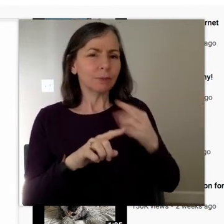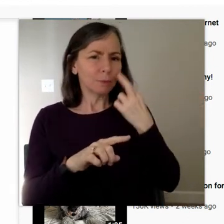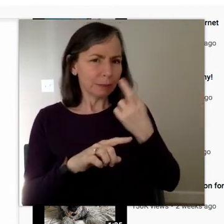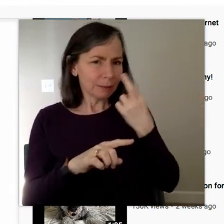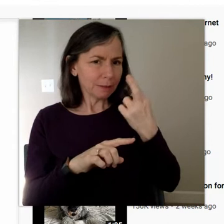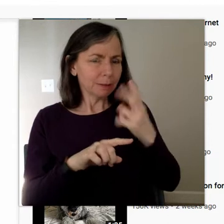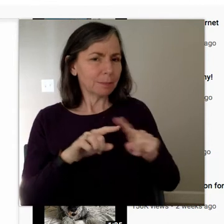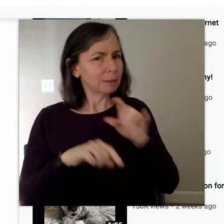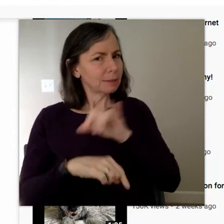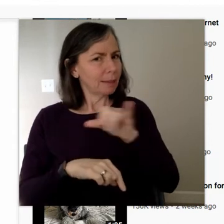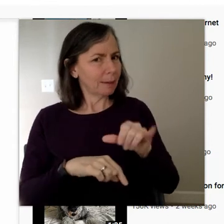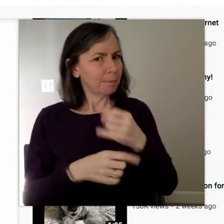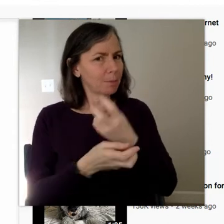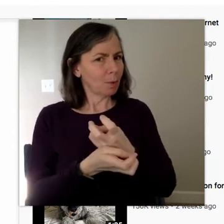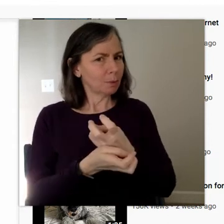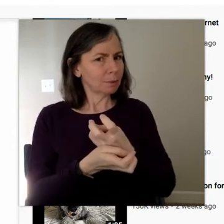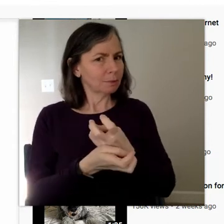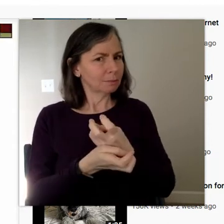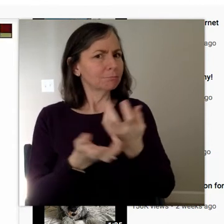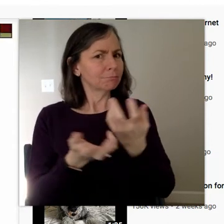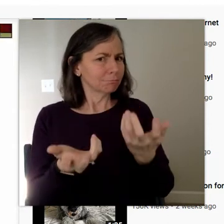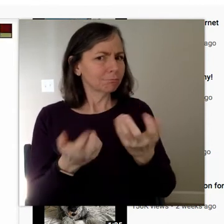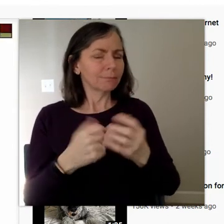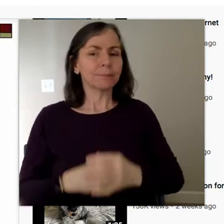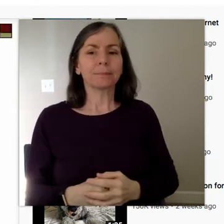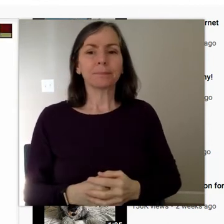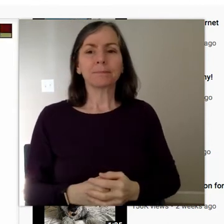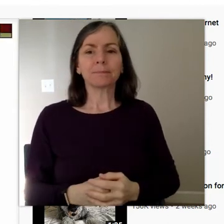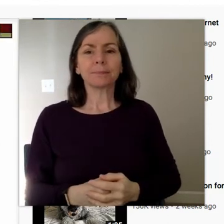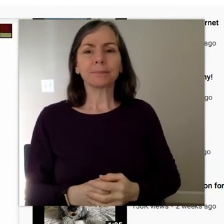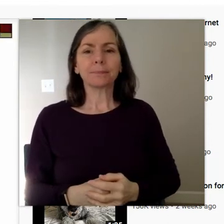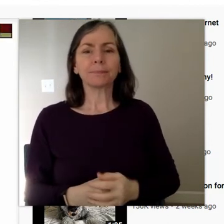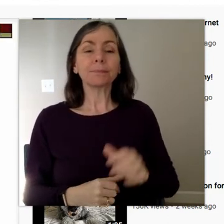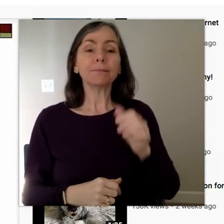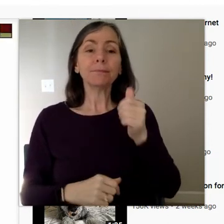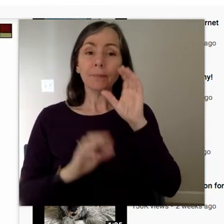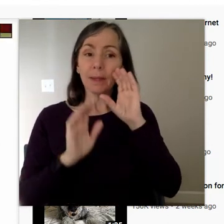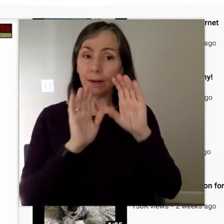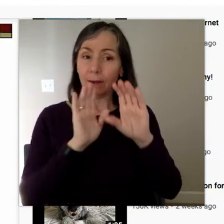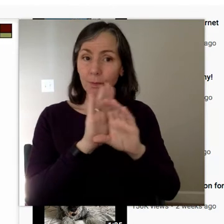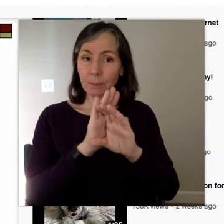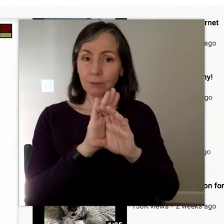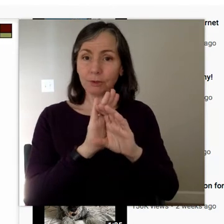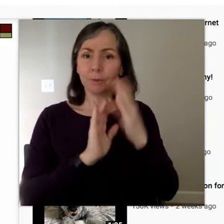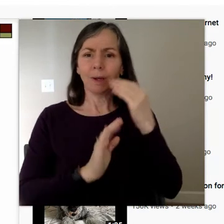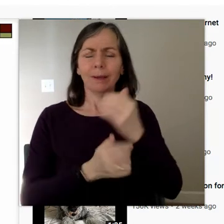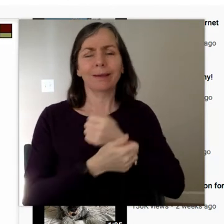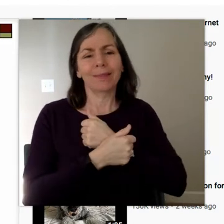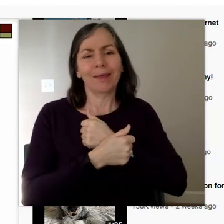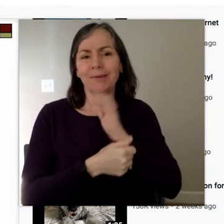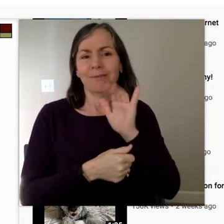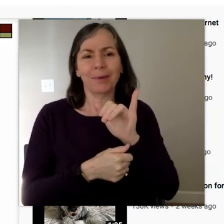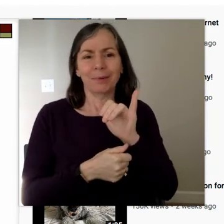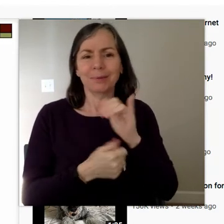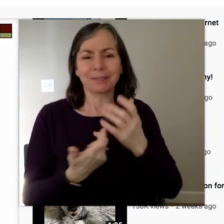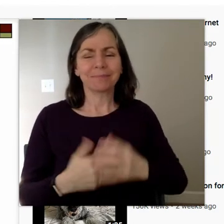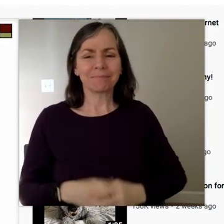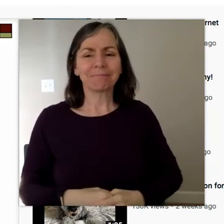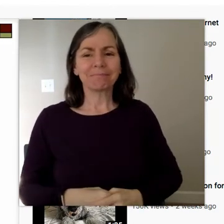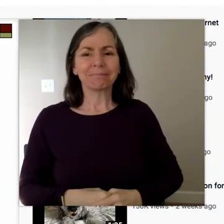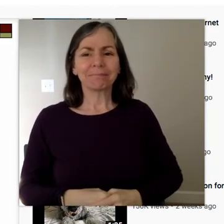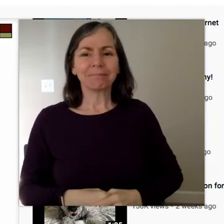bones, very different function. Another picture, just because I love these things. So a